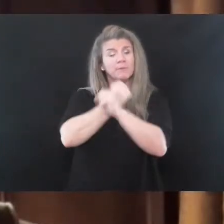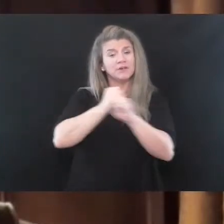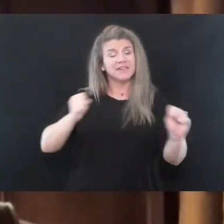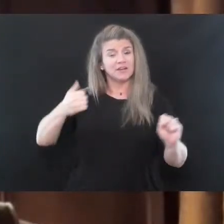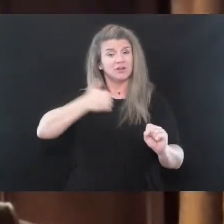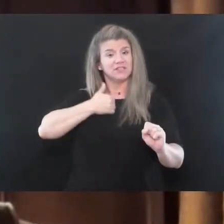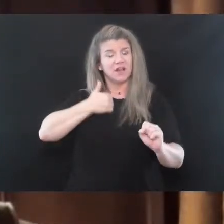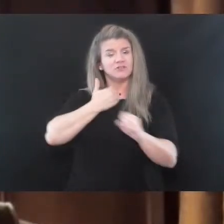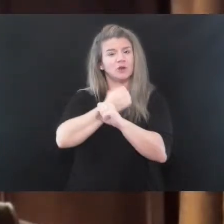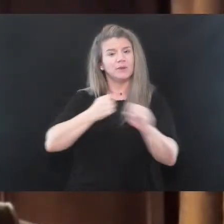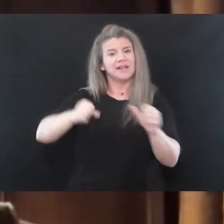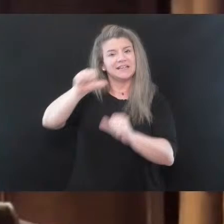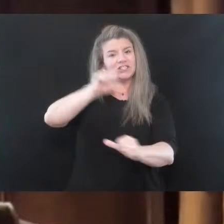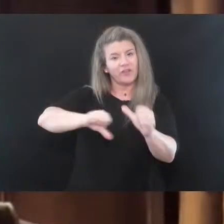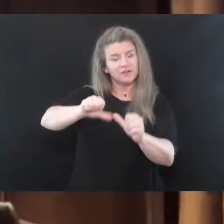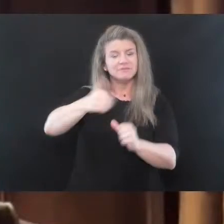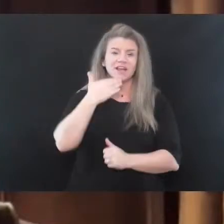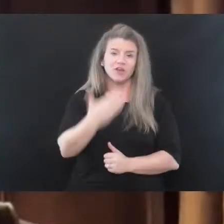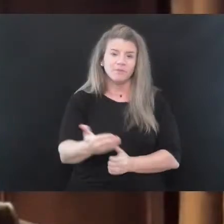can protect each other. Thank you.